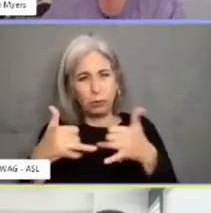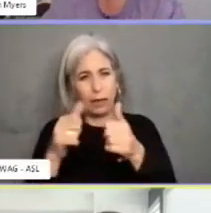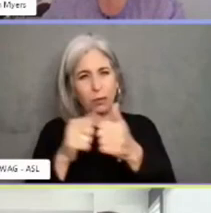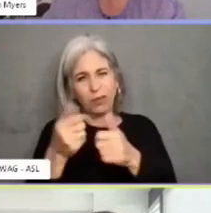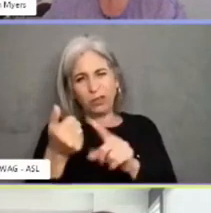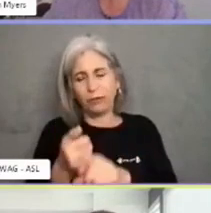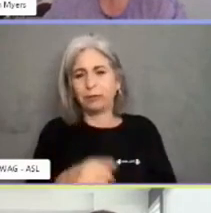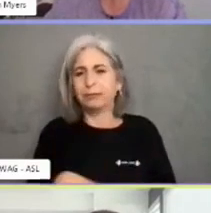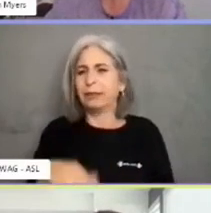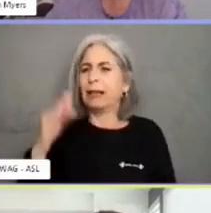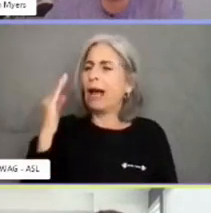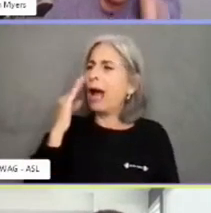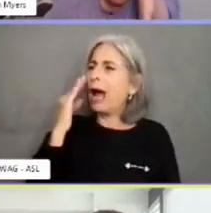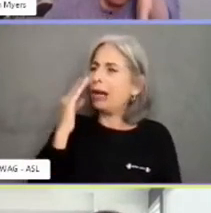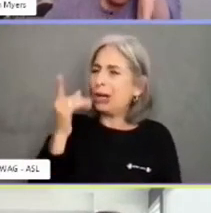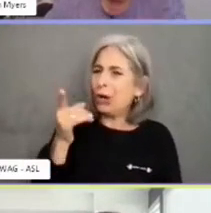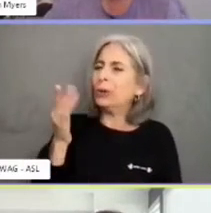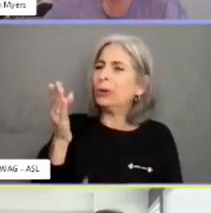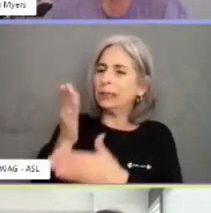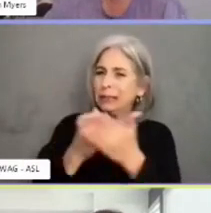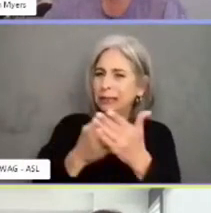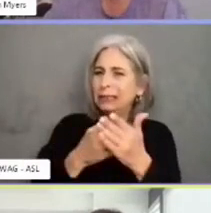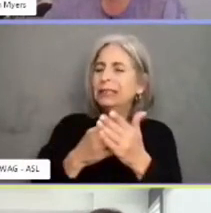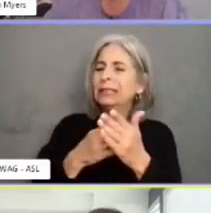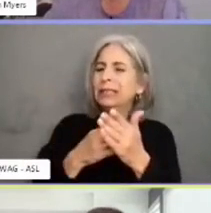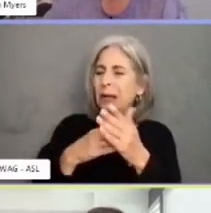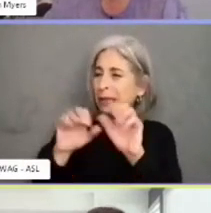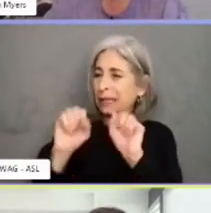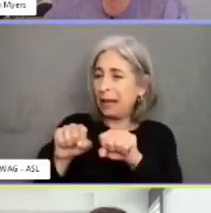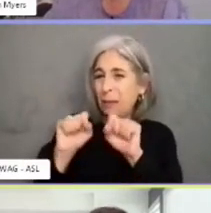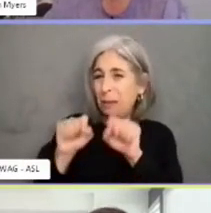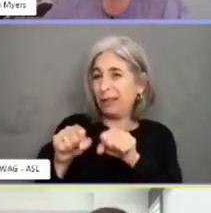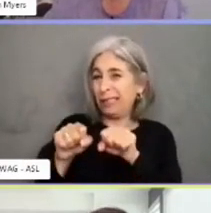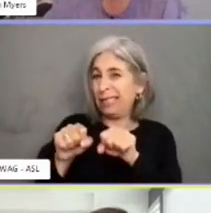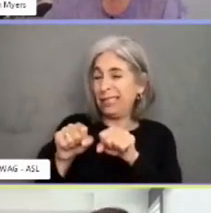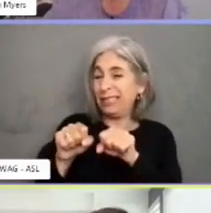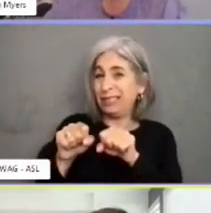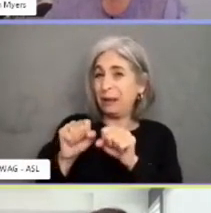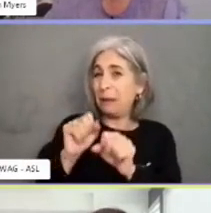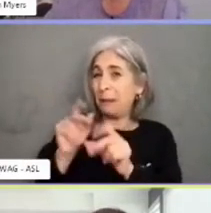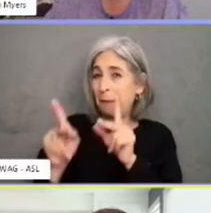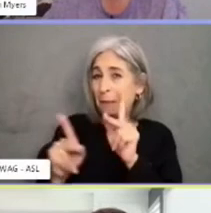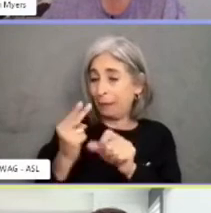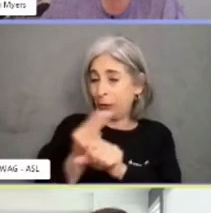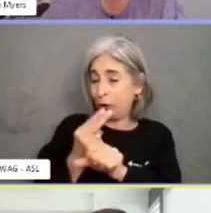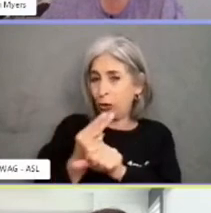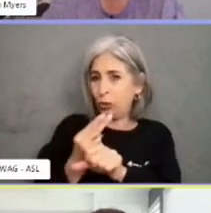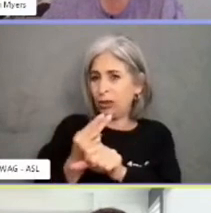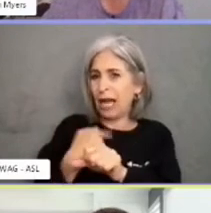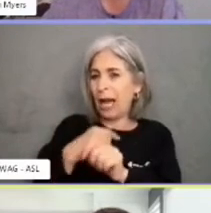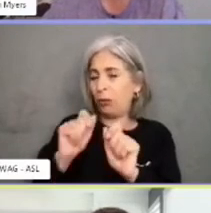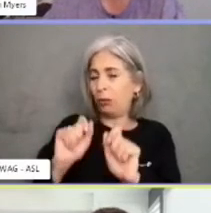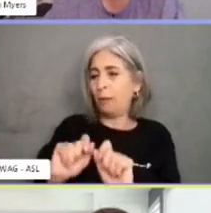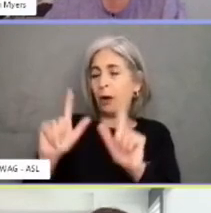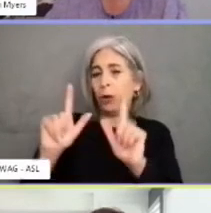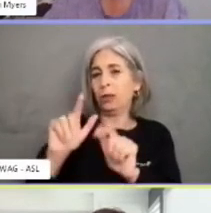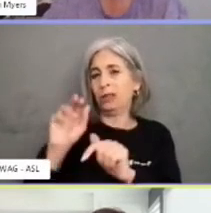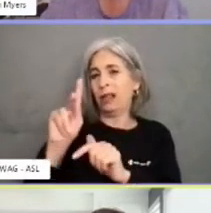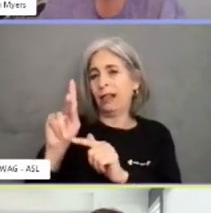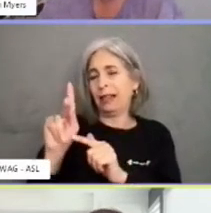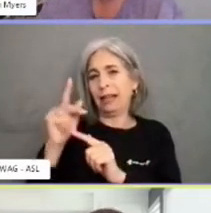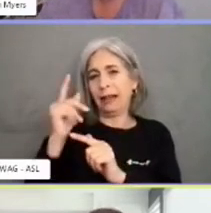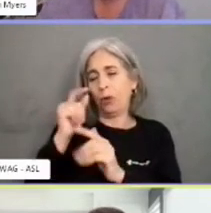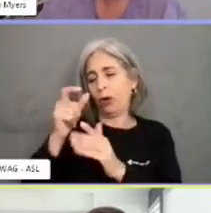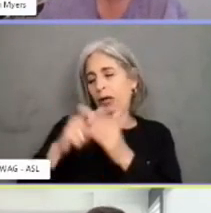Yeah, I know there are some capabilities out there. I can post a link to an article I found because